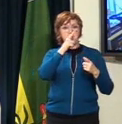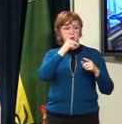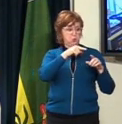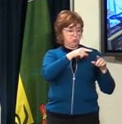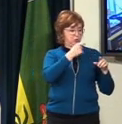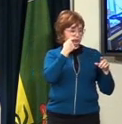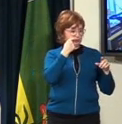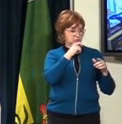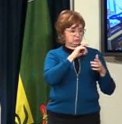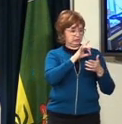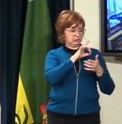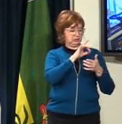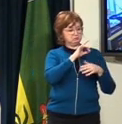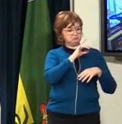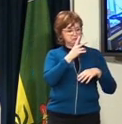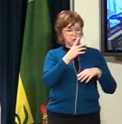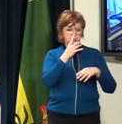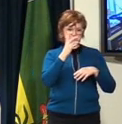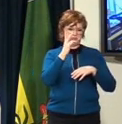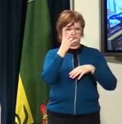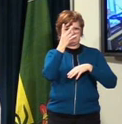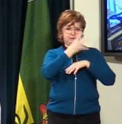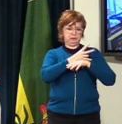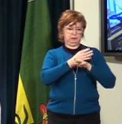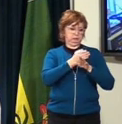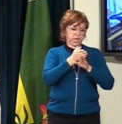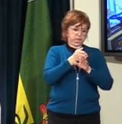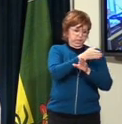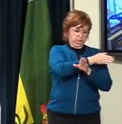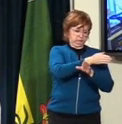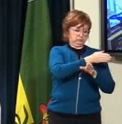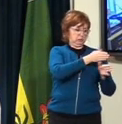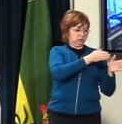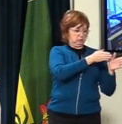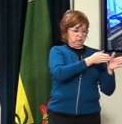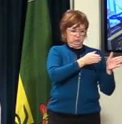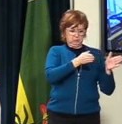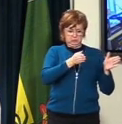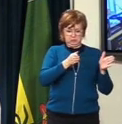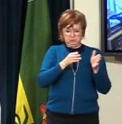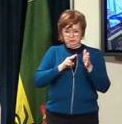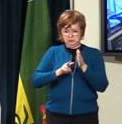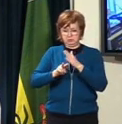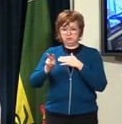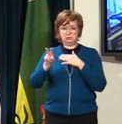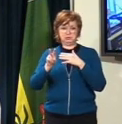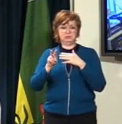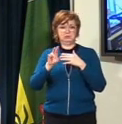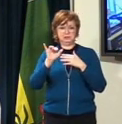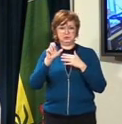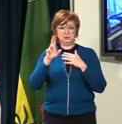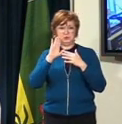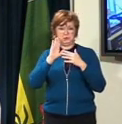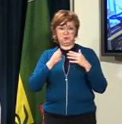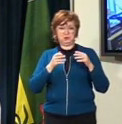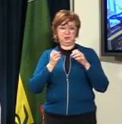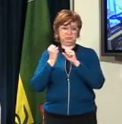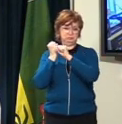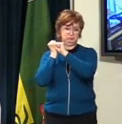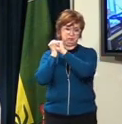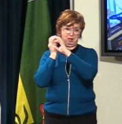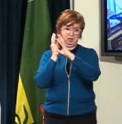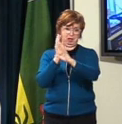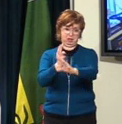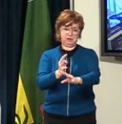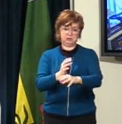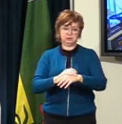becoming ill enough to require hospital and then ICU admission. So really concerned, but there's also a sense of resolve. We're